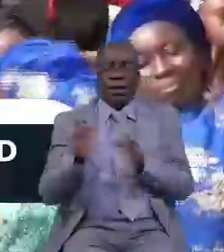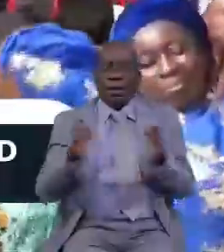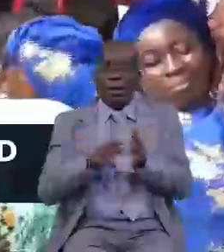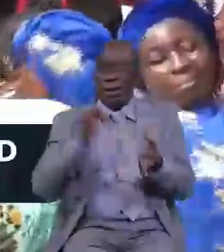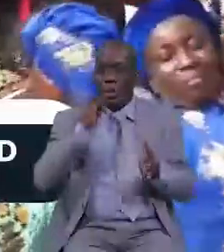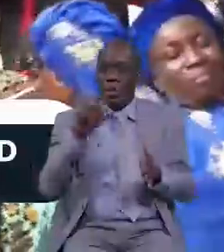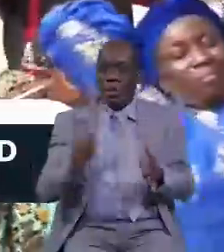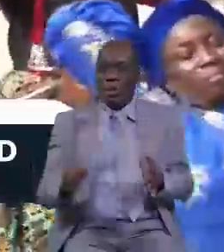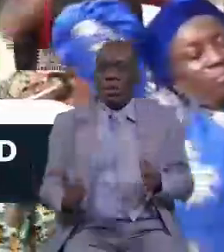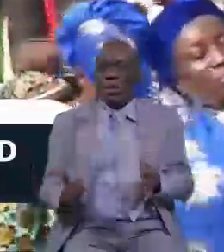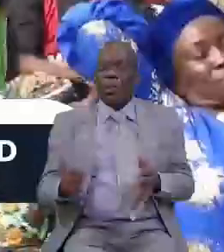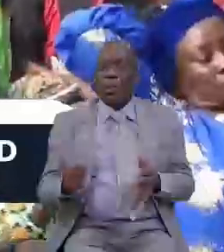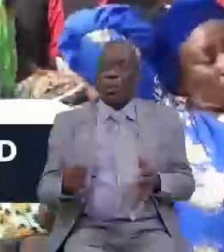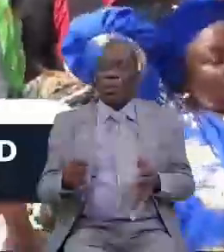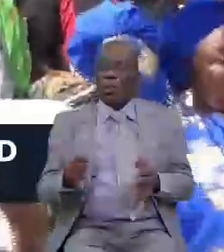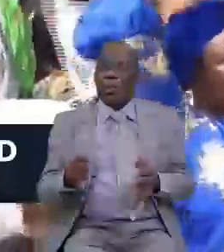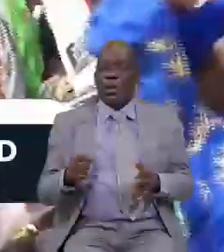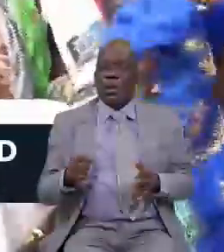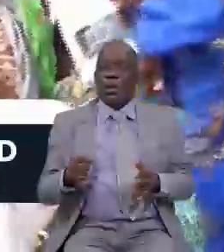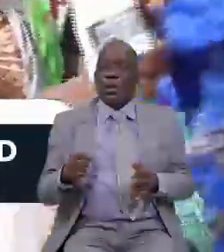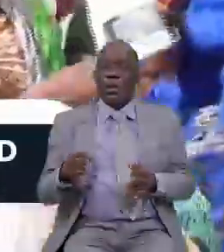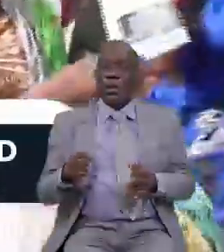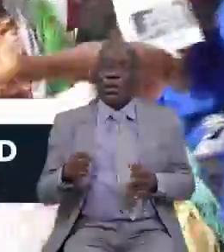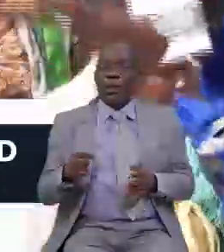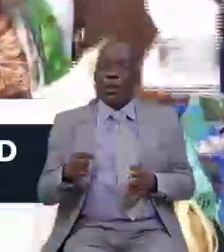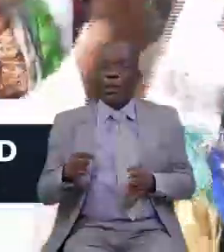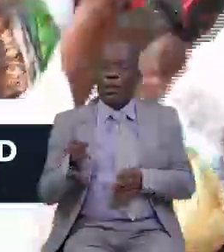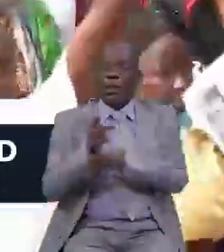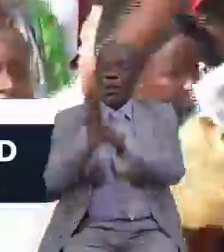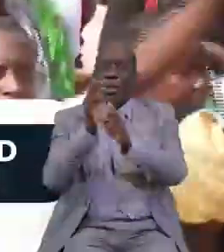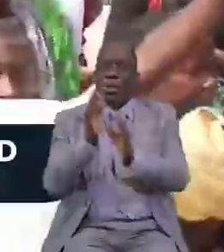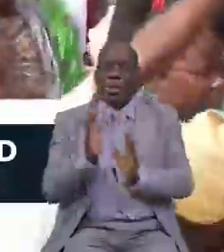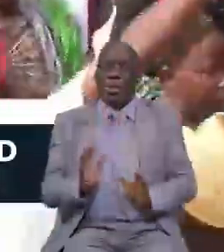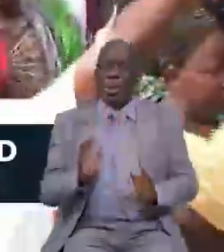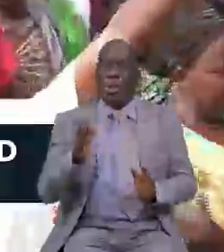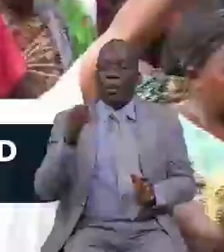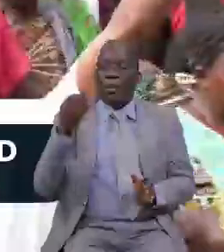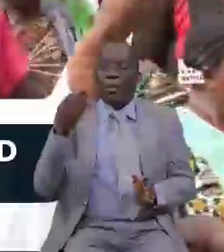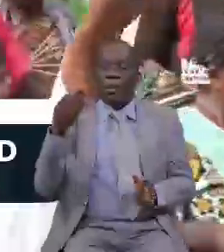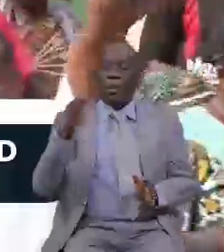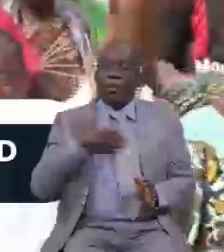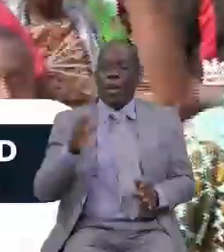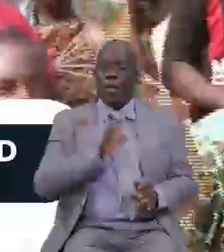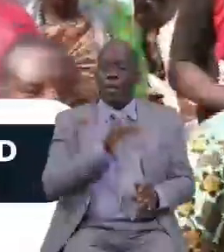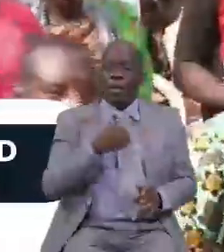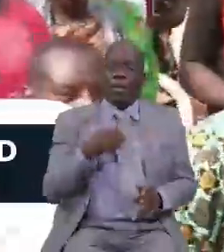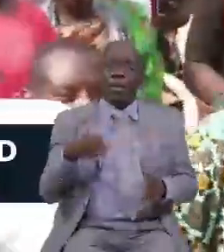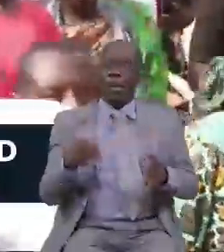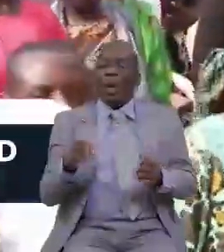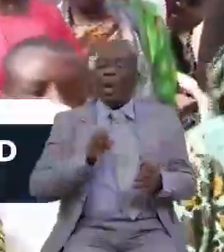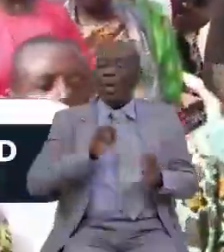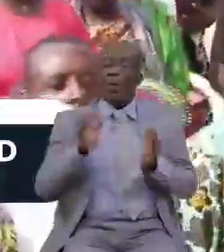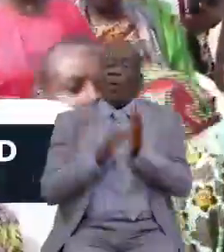soul. How I praise the Lord that Jesus is the captain of my